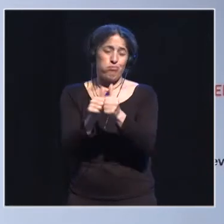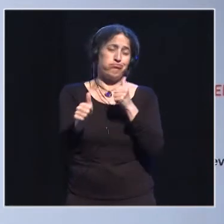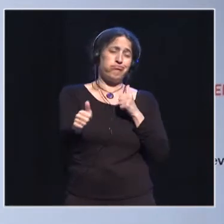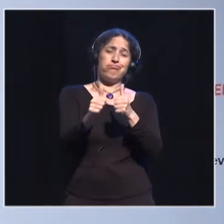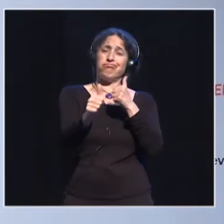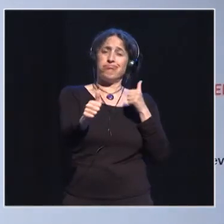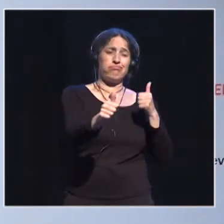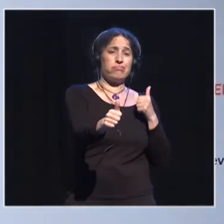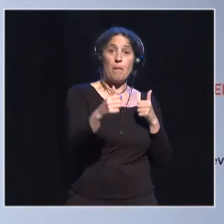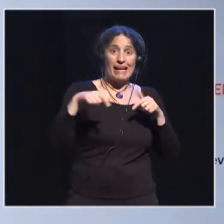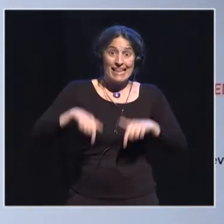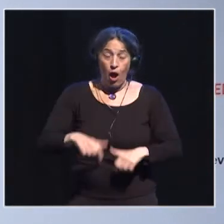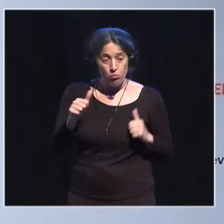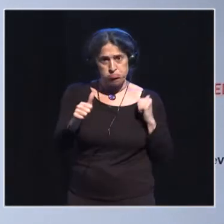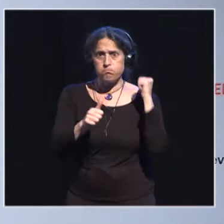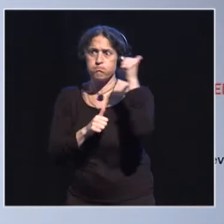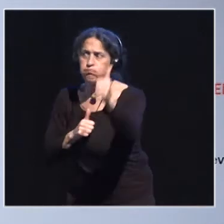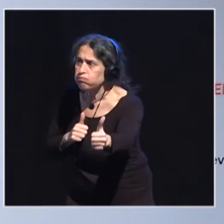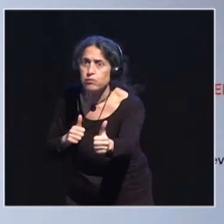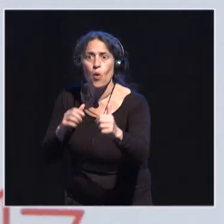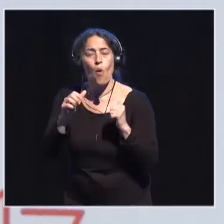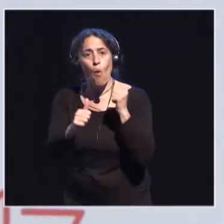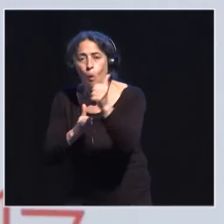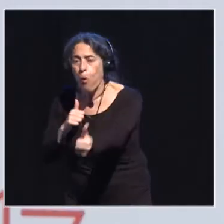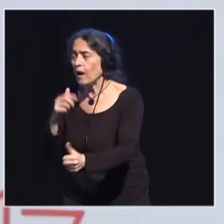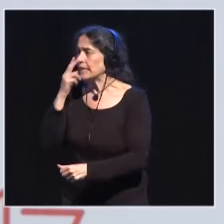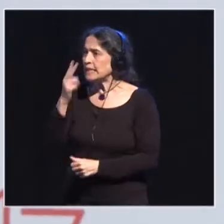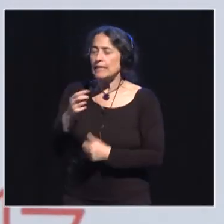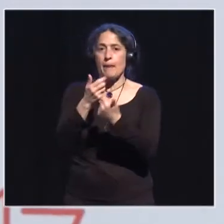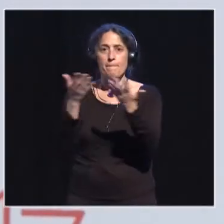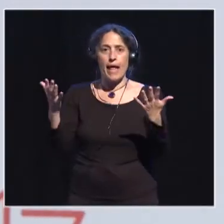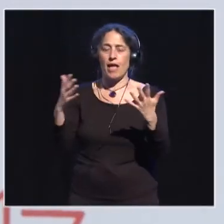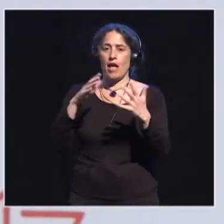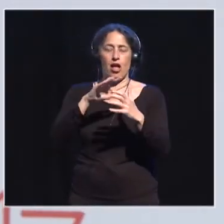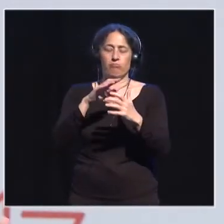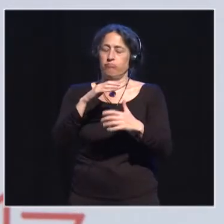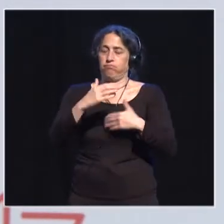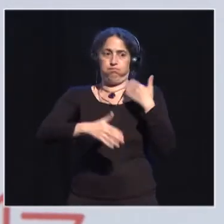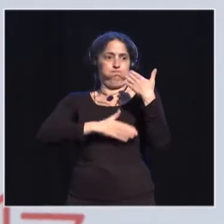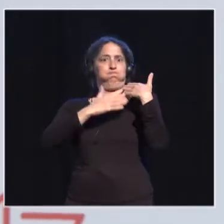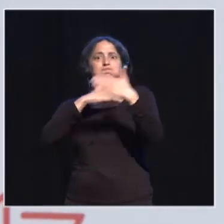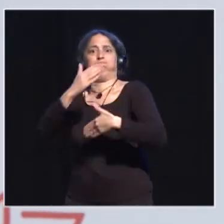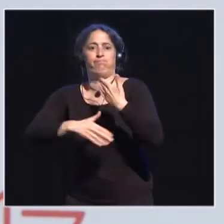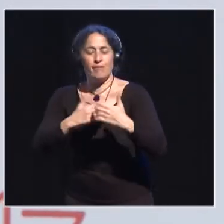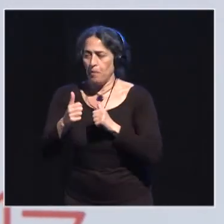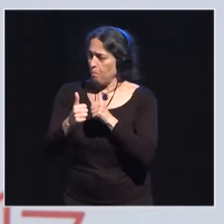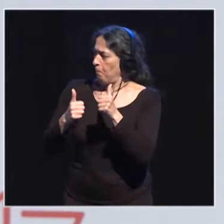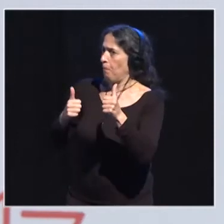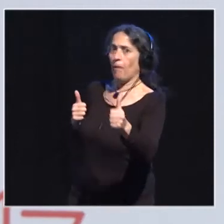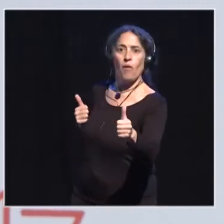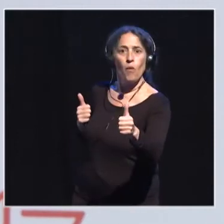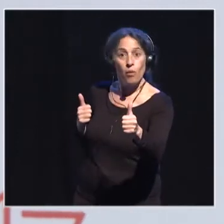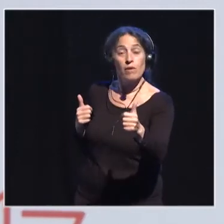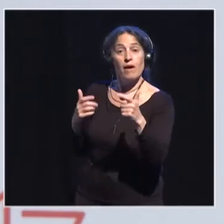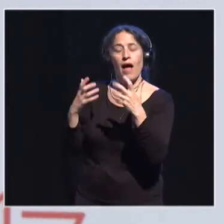the sens figuré. I mean, it is happening. The challenge is, or the issue is, that we have these pockets of